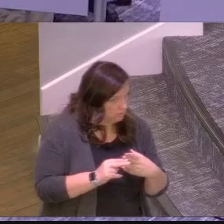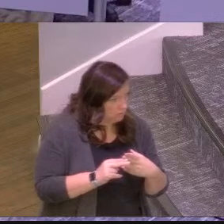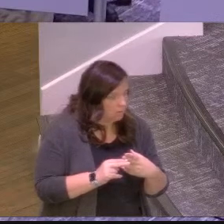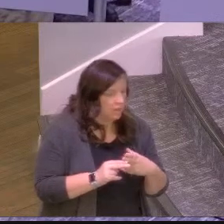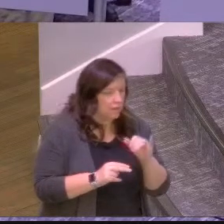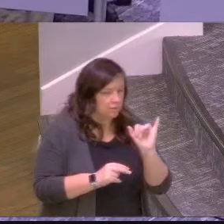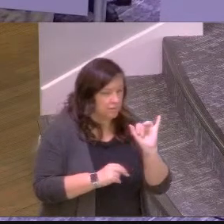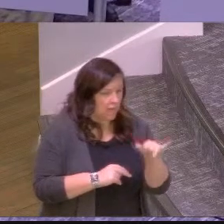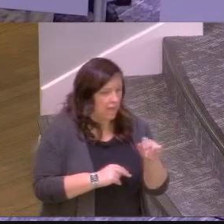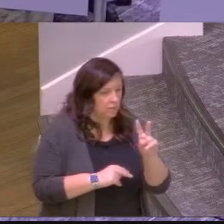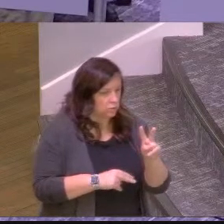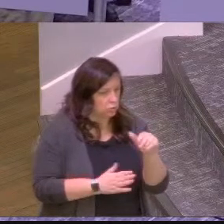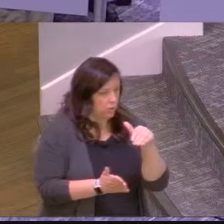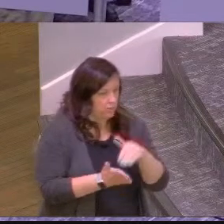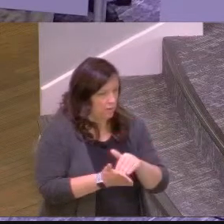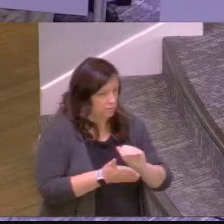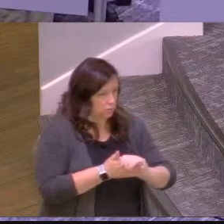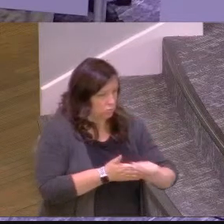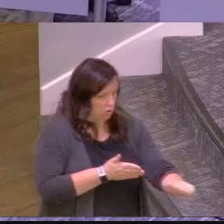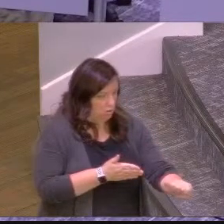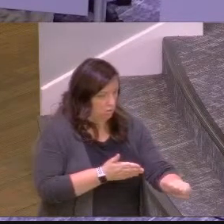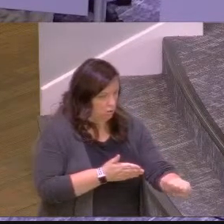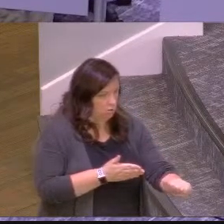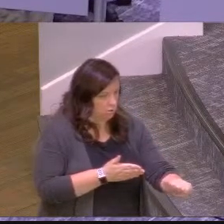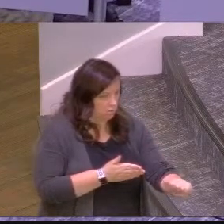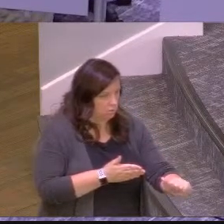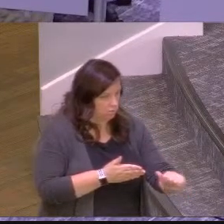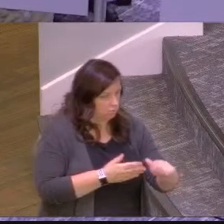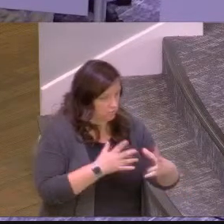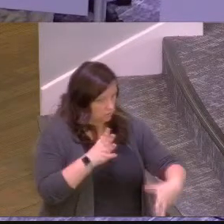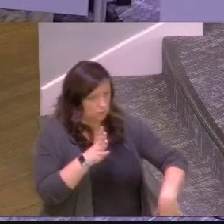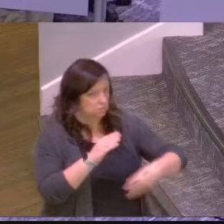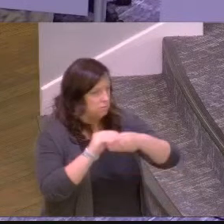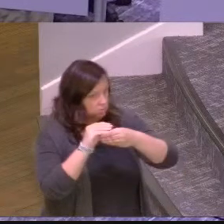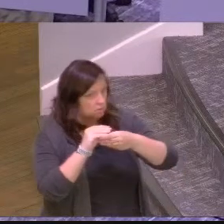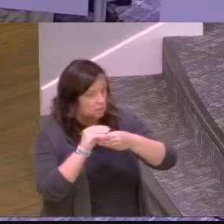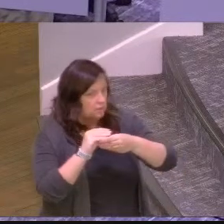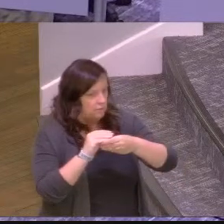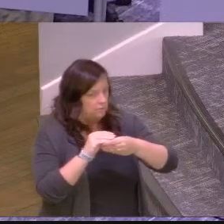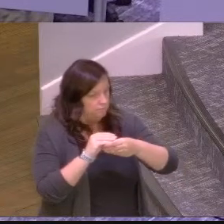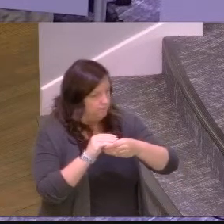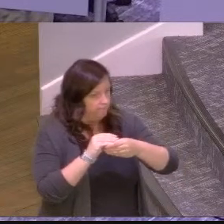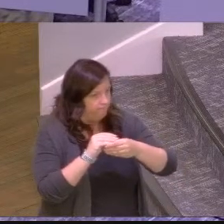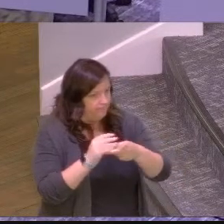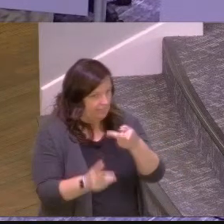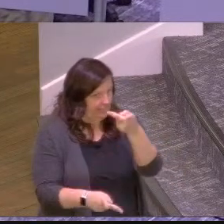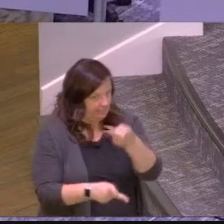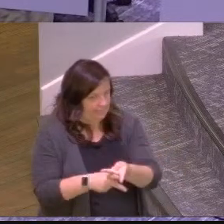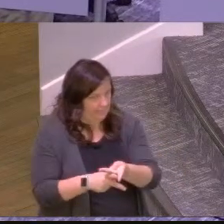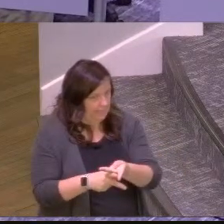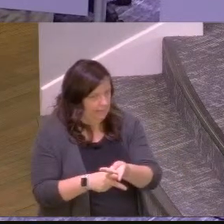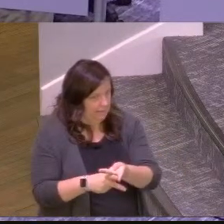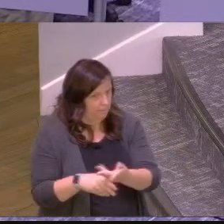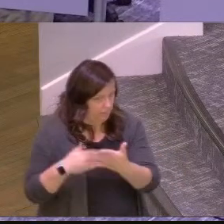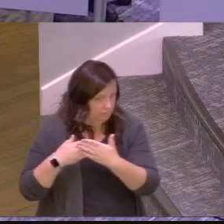$2,000 that were given last year as a bonus.